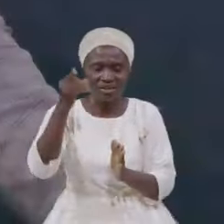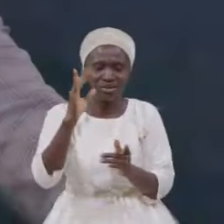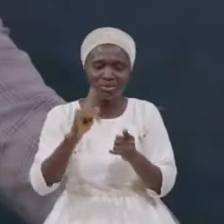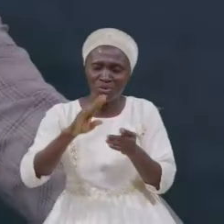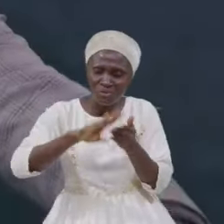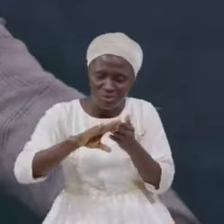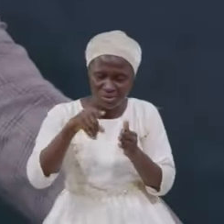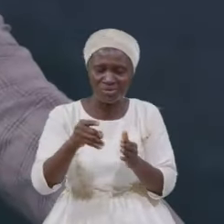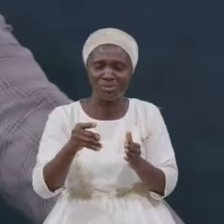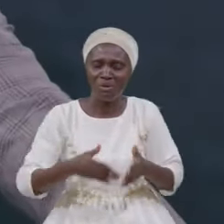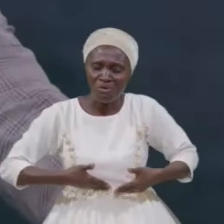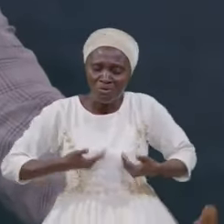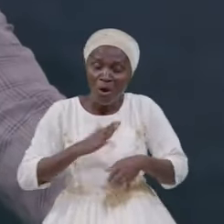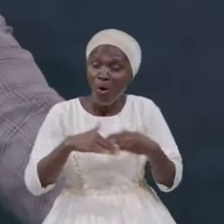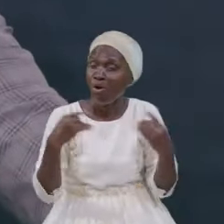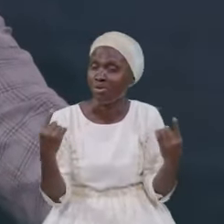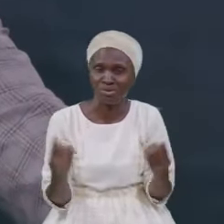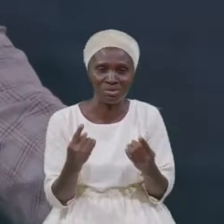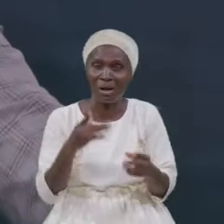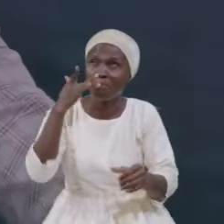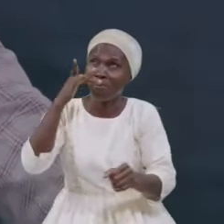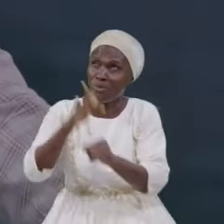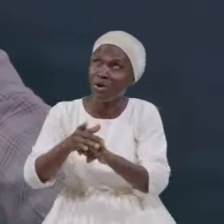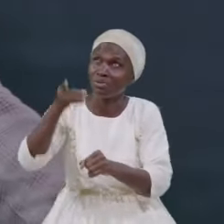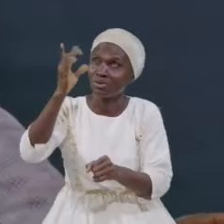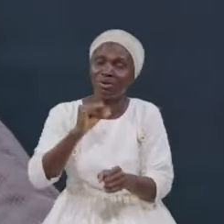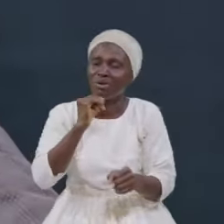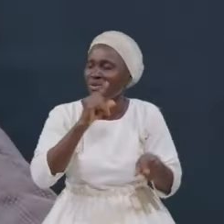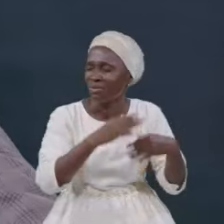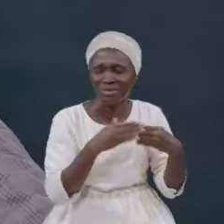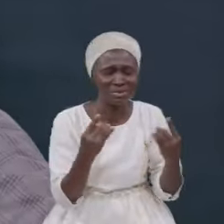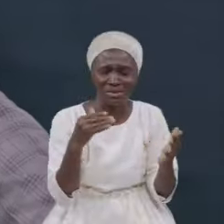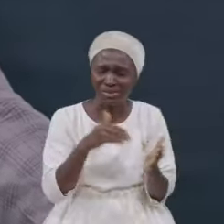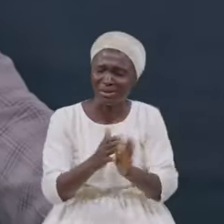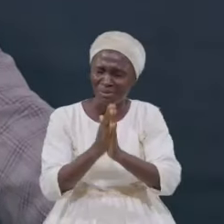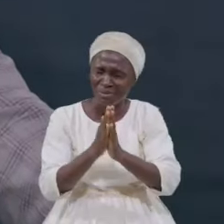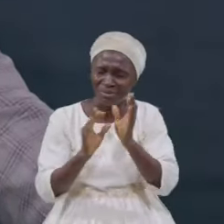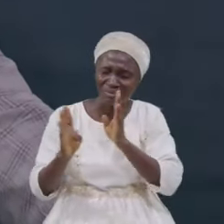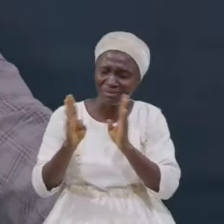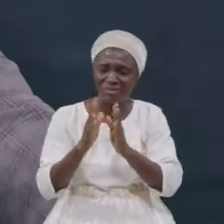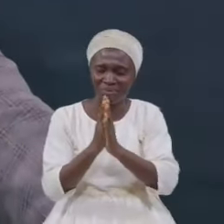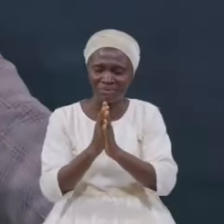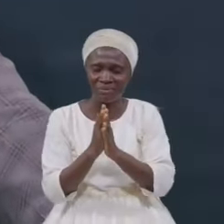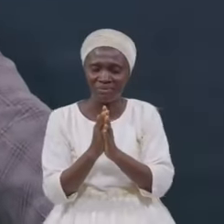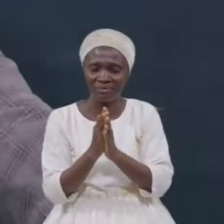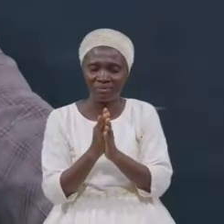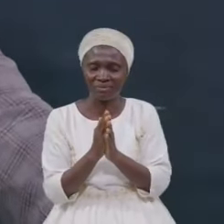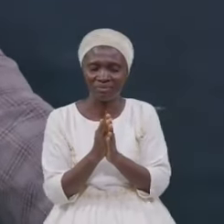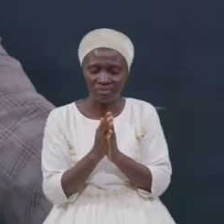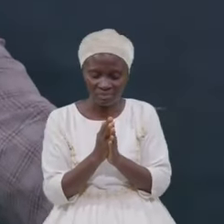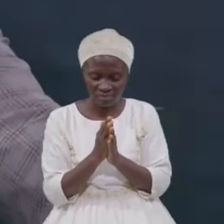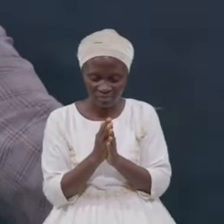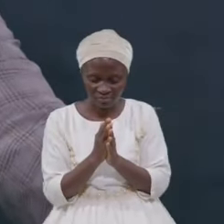for the day to come. I'm going to pray with you now. So make up your mind, your eyes